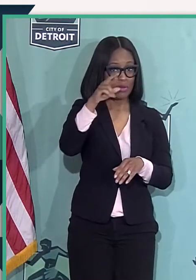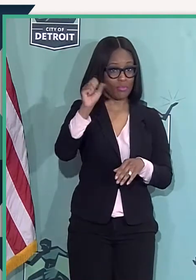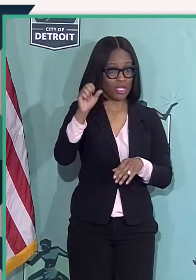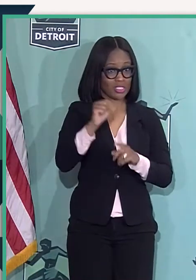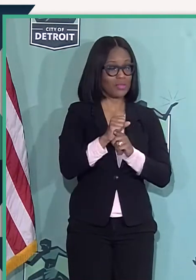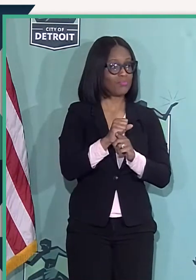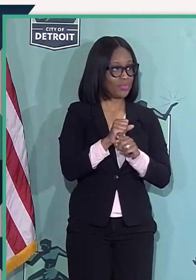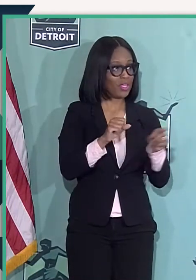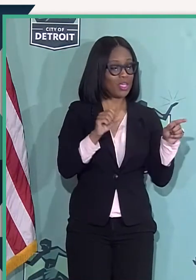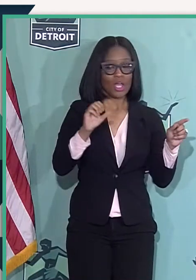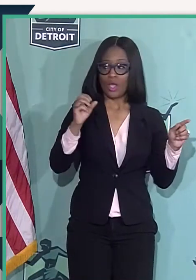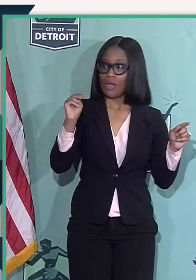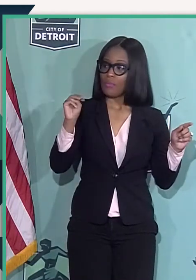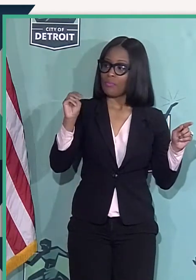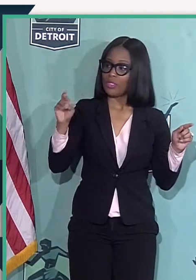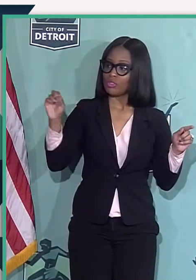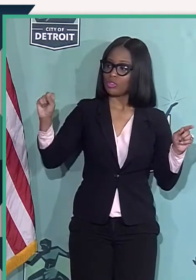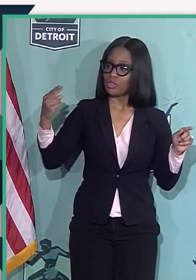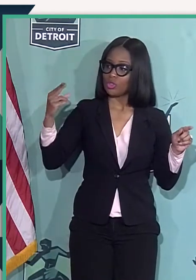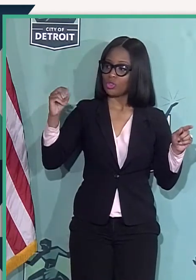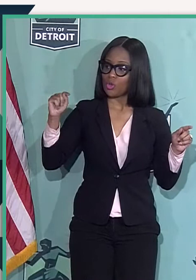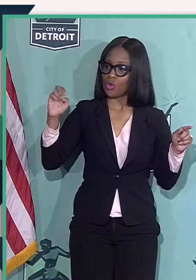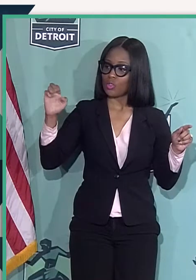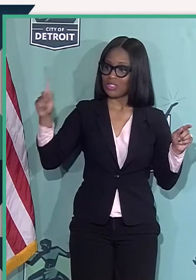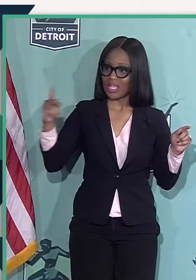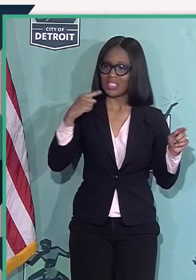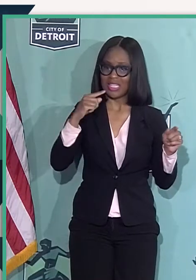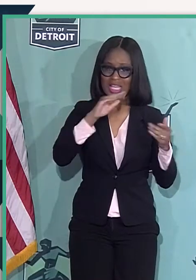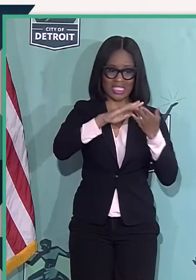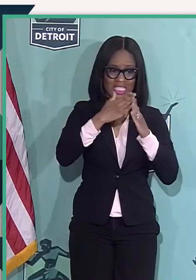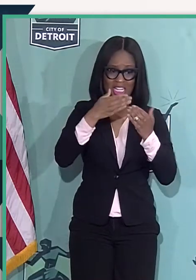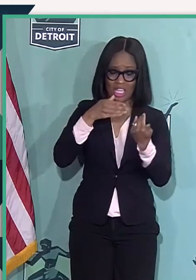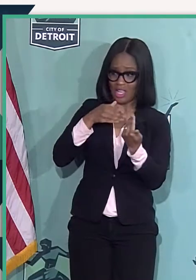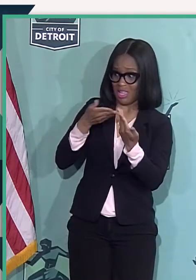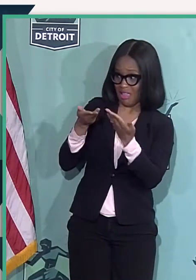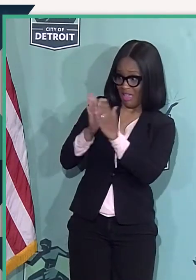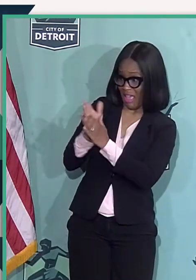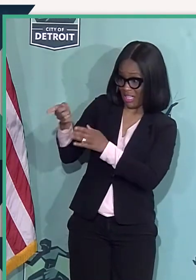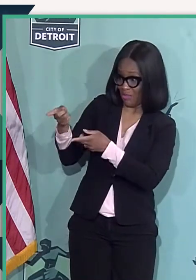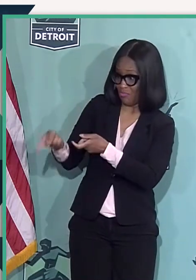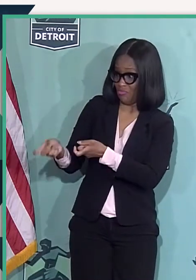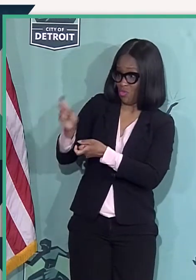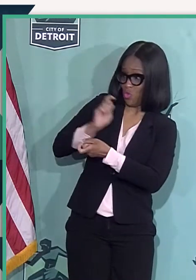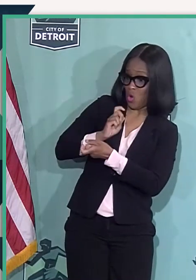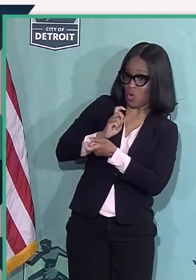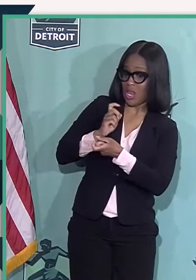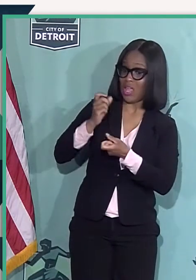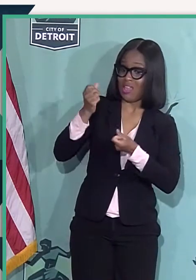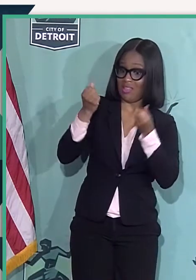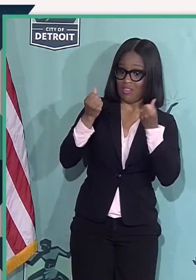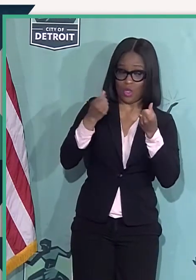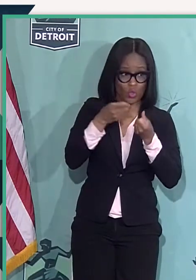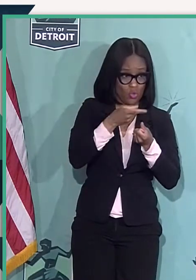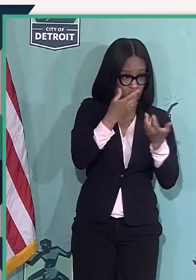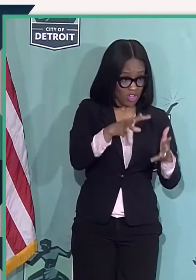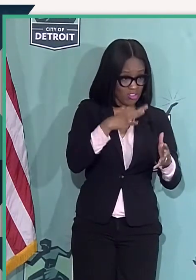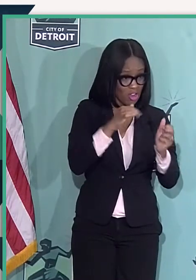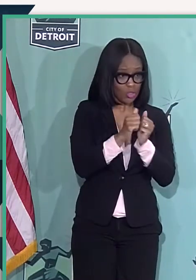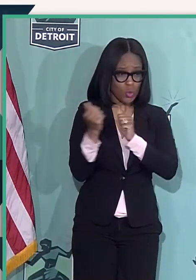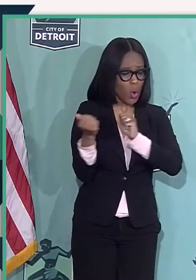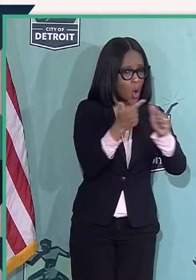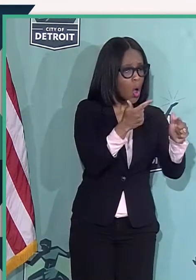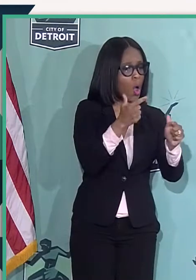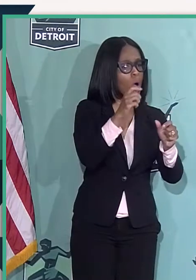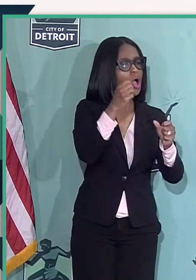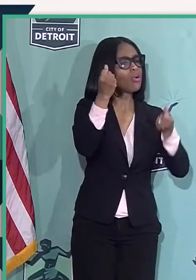Mr. Szostak said that the city had approached Honda about donating some vans. Had you talked to all the automakers, or can you tell us